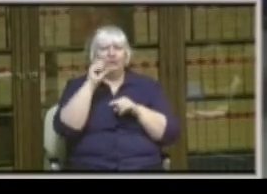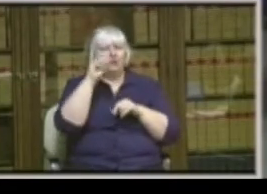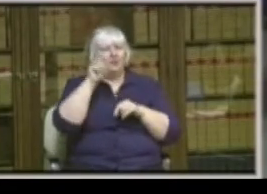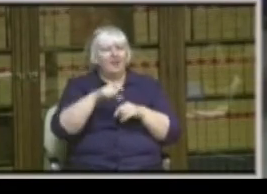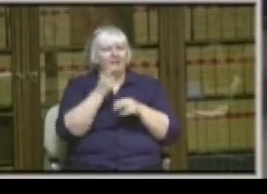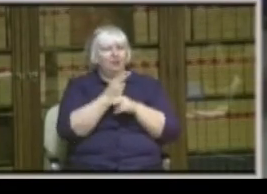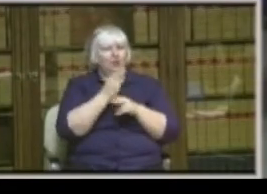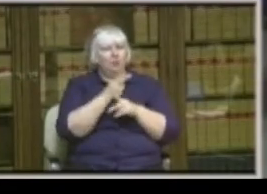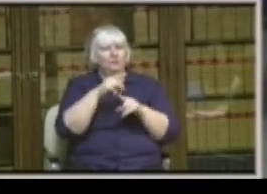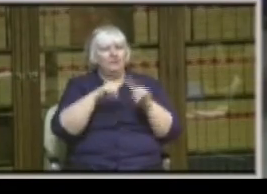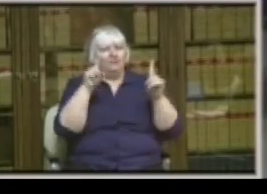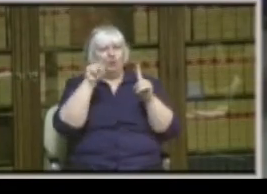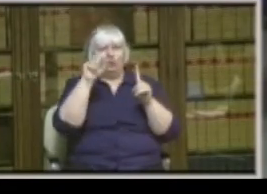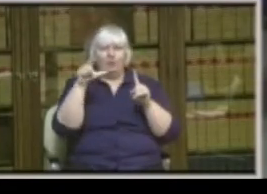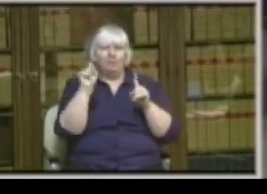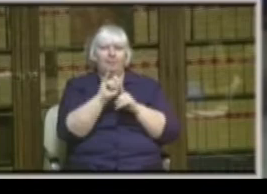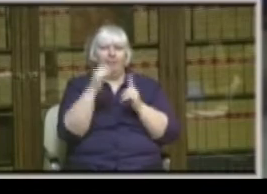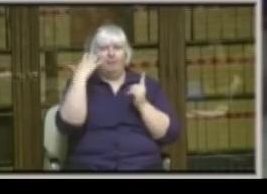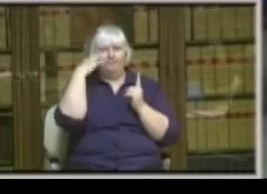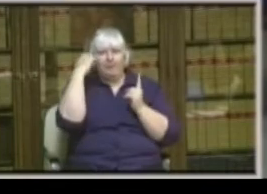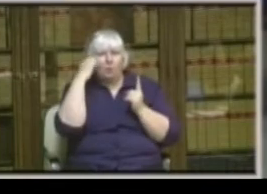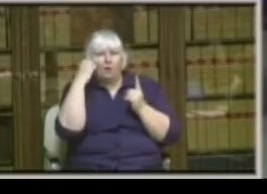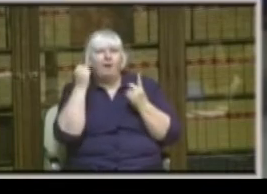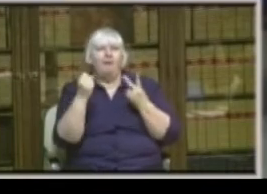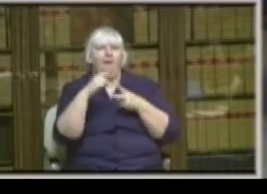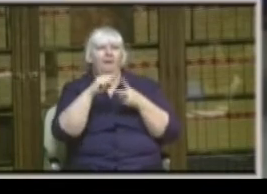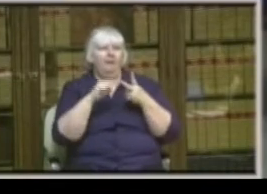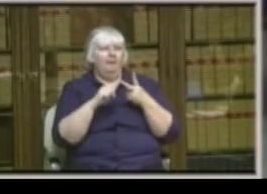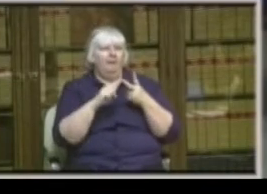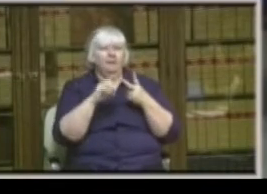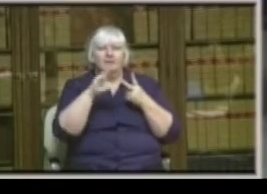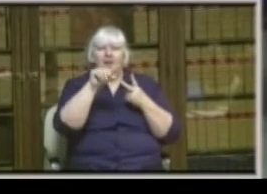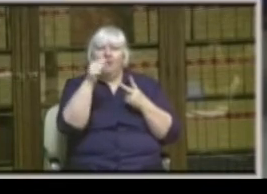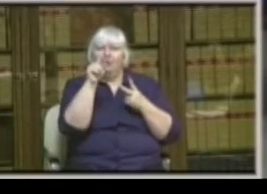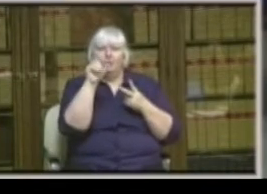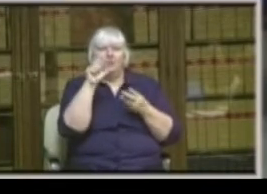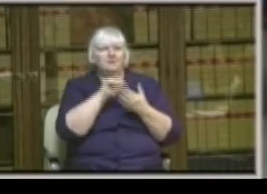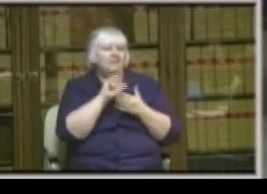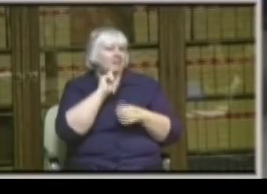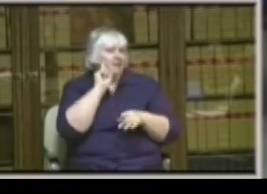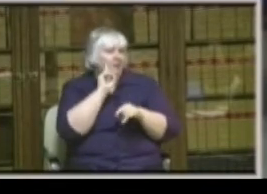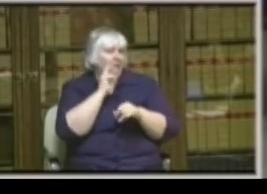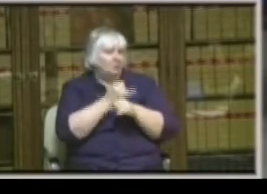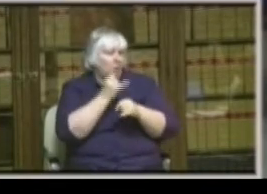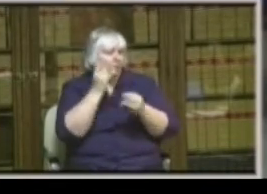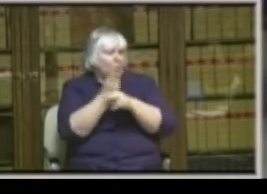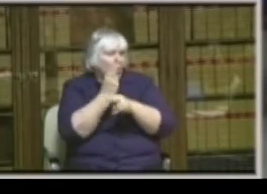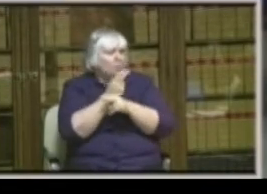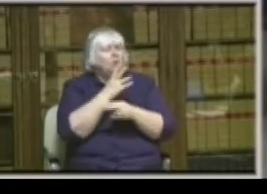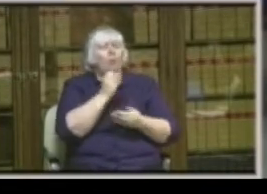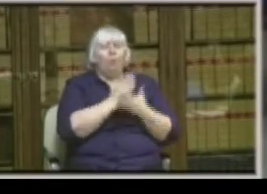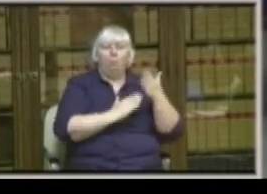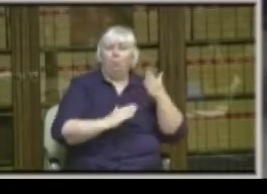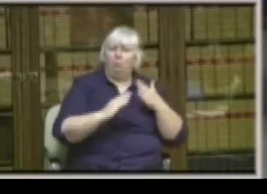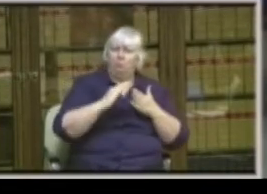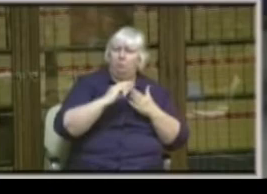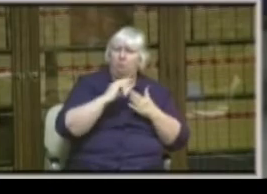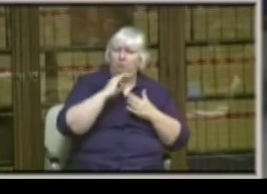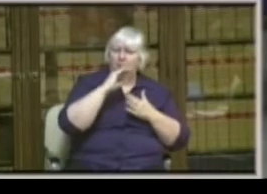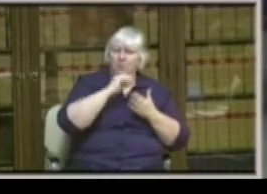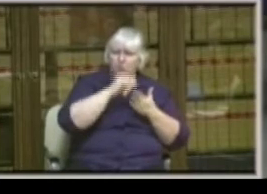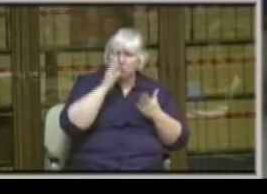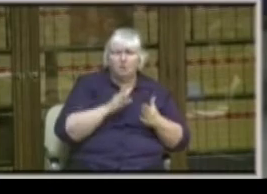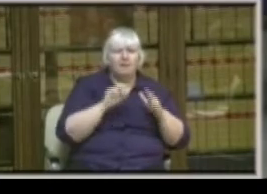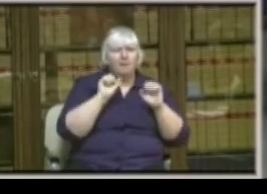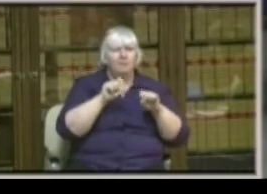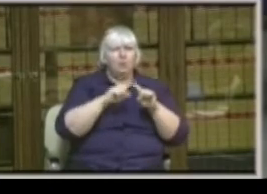as memorization and other tools that the School for the Deaf is using. And so some students who are deaf are definitely